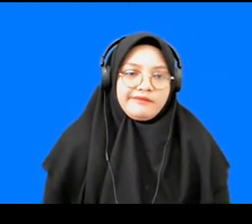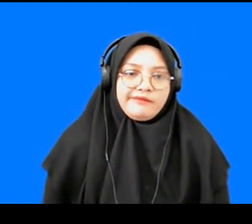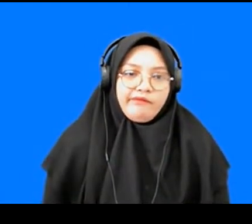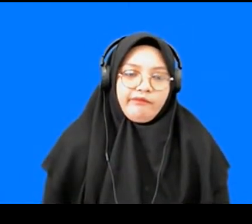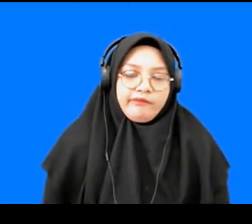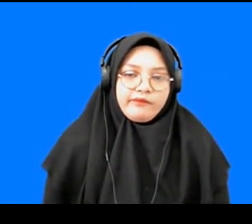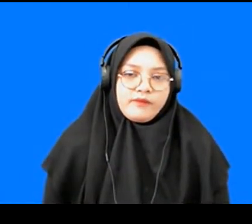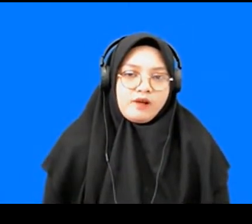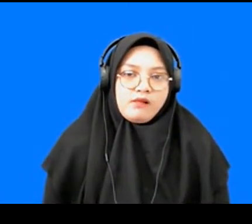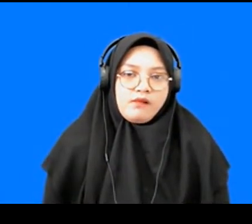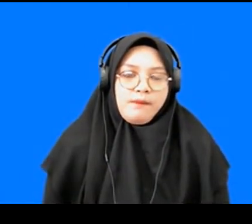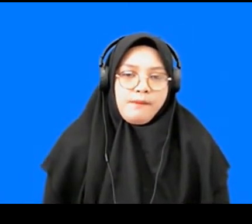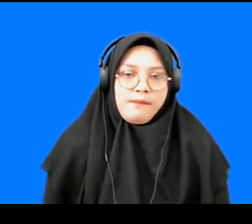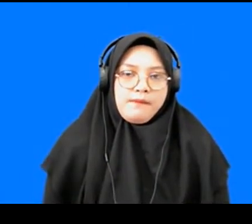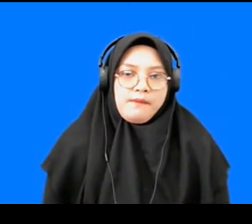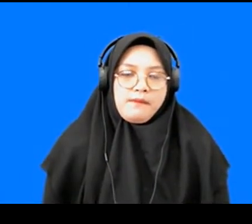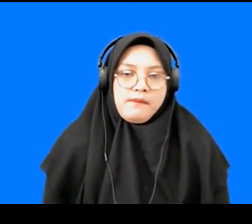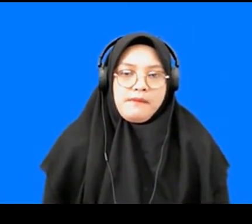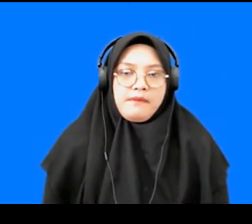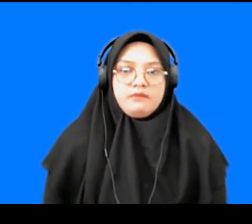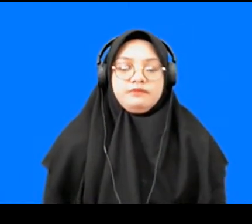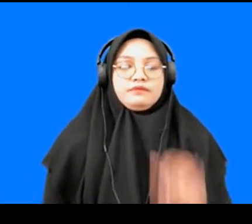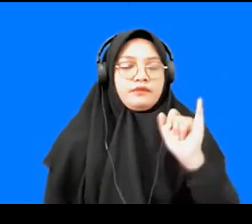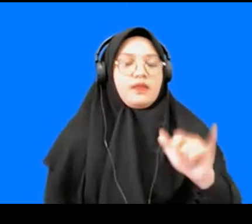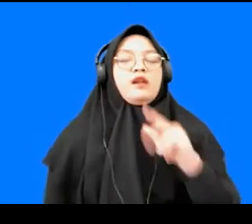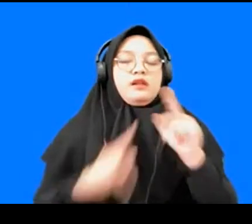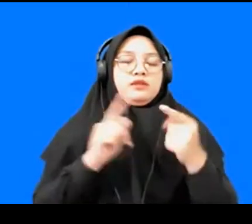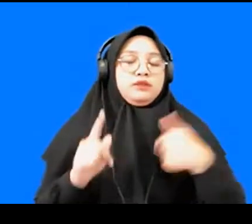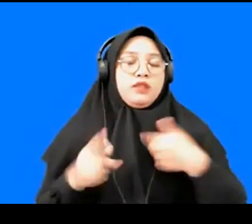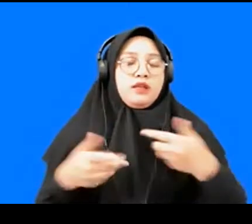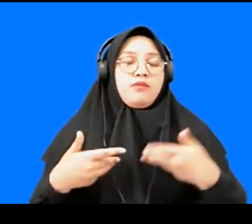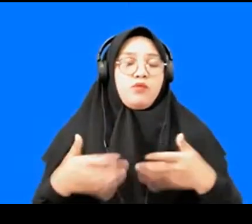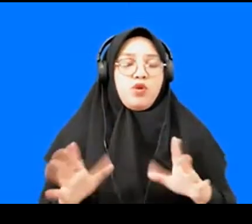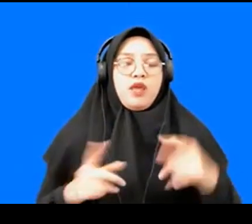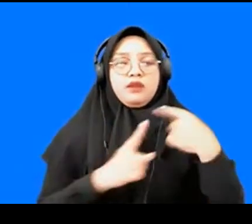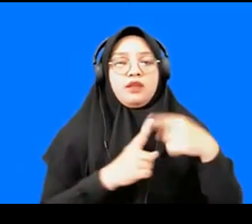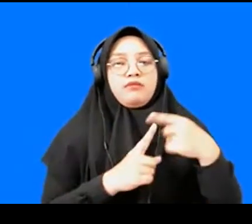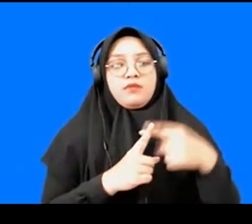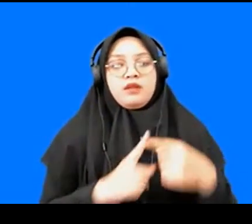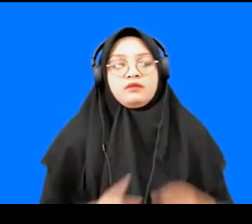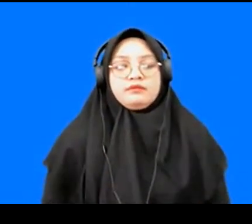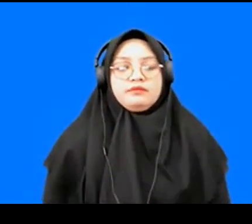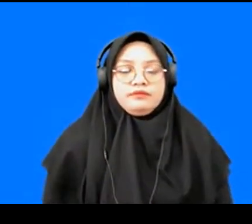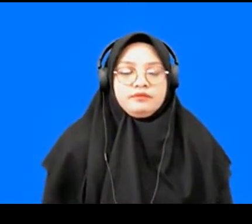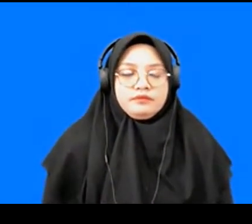Yeah, if I may add, is it working now? Yeah. Yeah, it is.